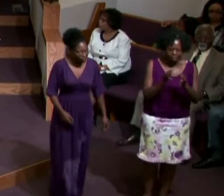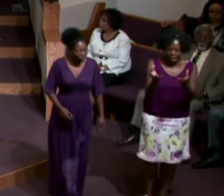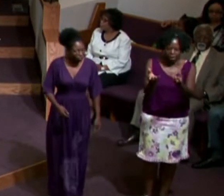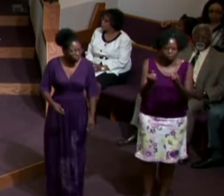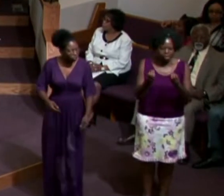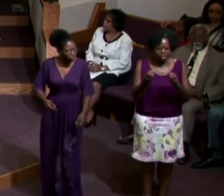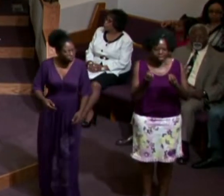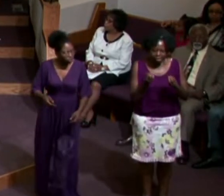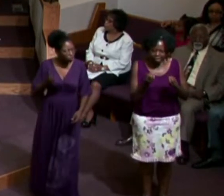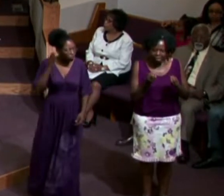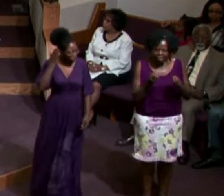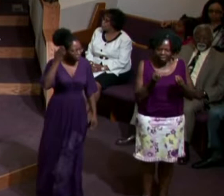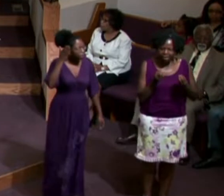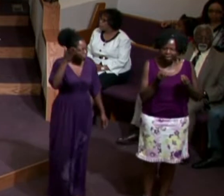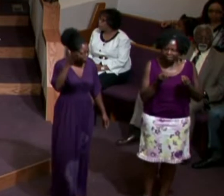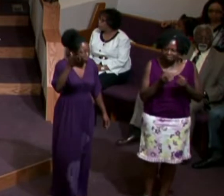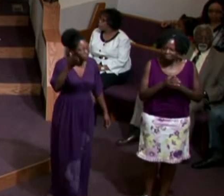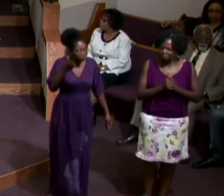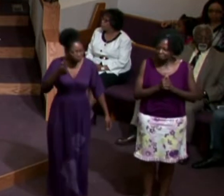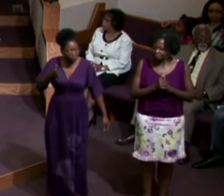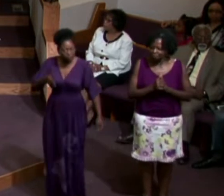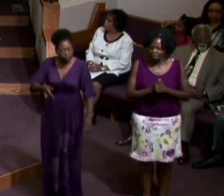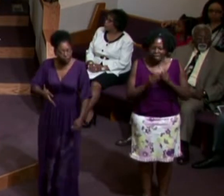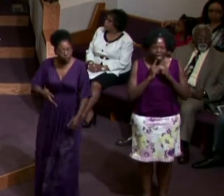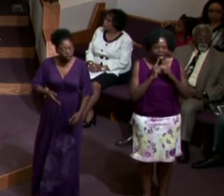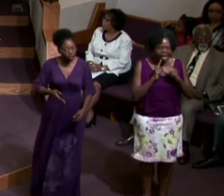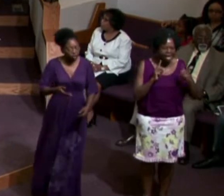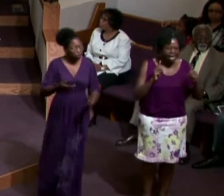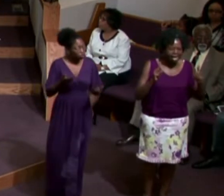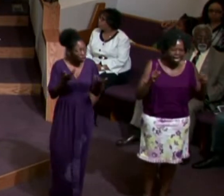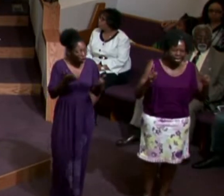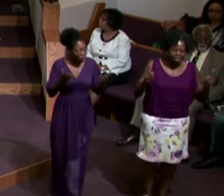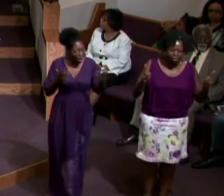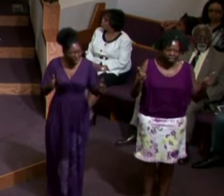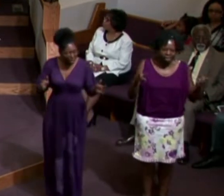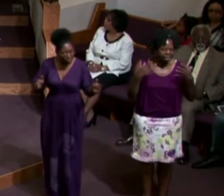receive. It will. It's already.